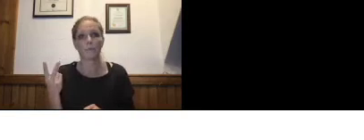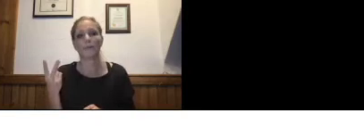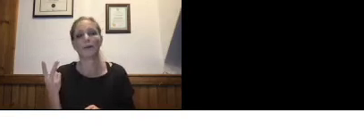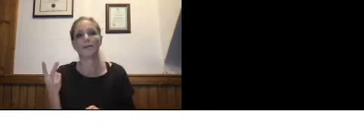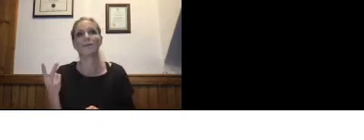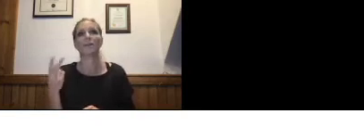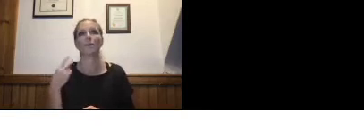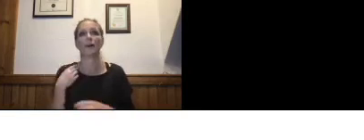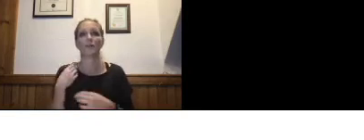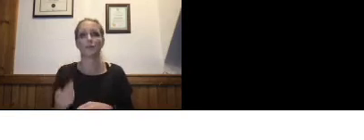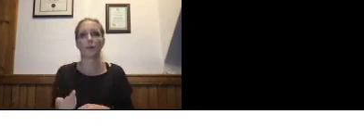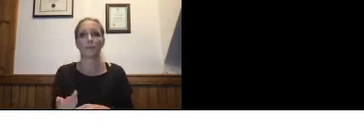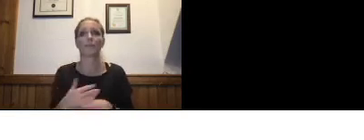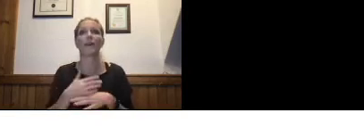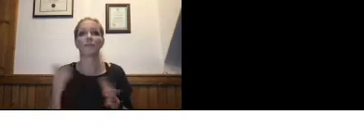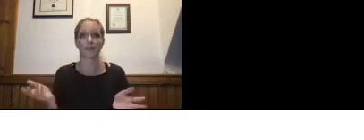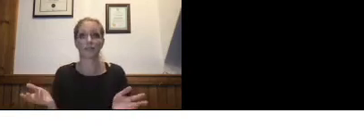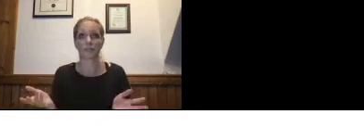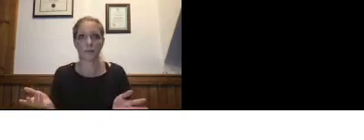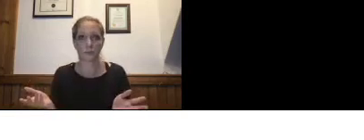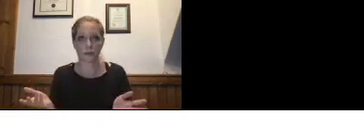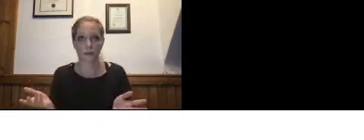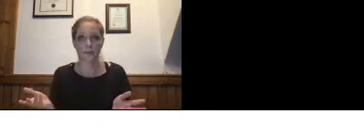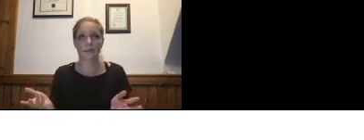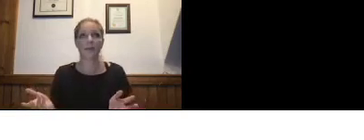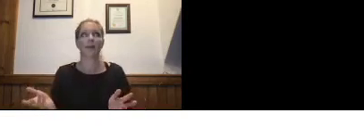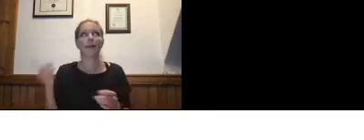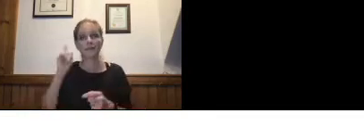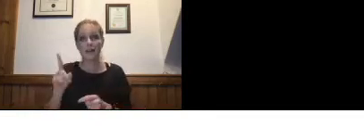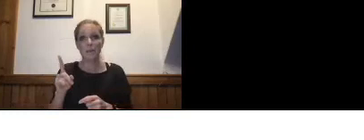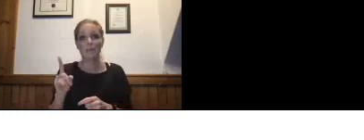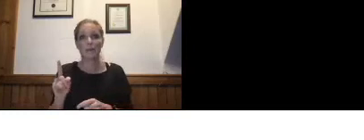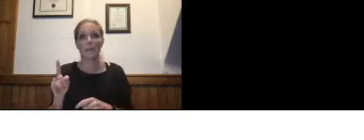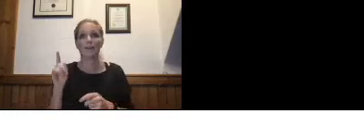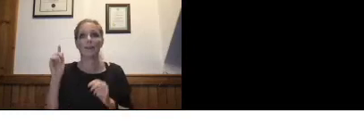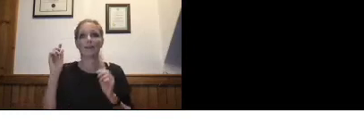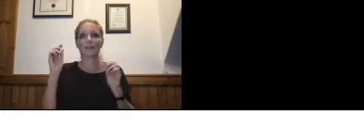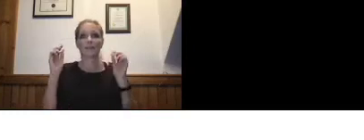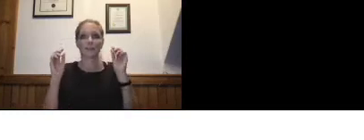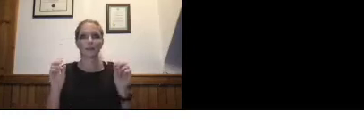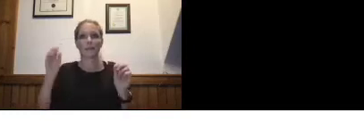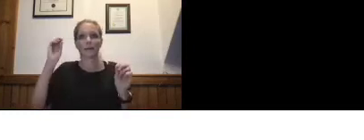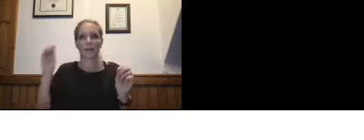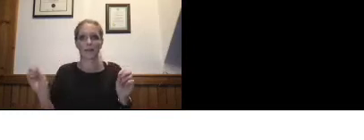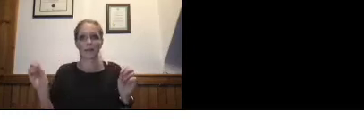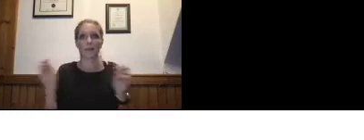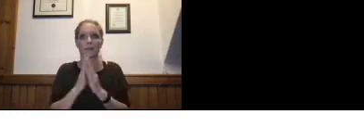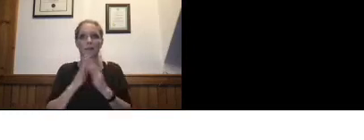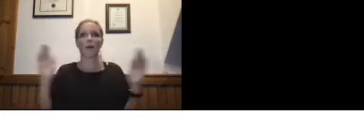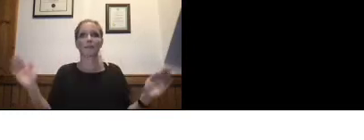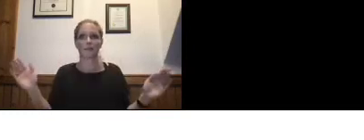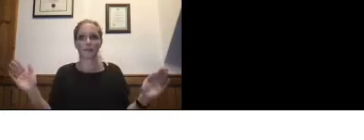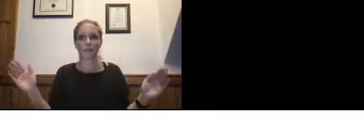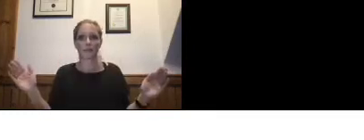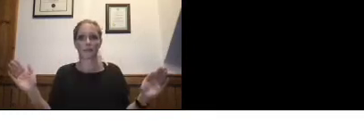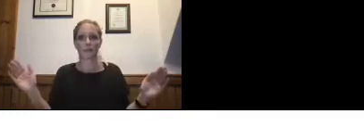copies, because we have 2 copies of every gene in our body, except in our sperm and eggs, where the